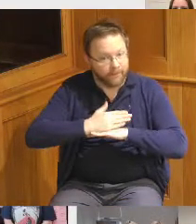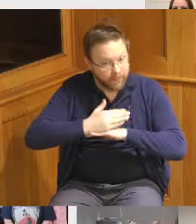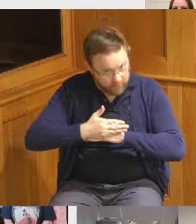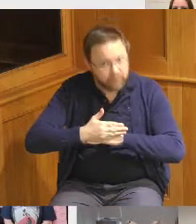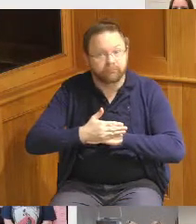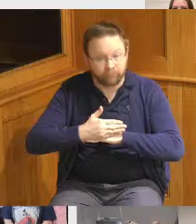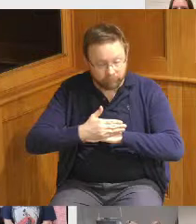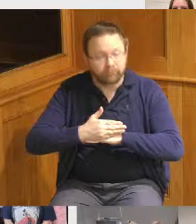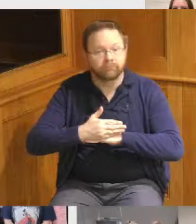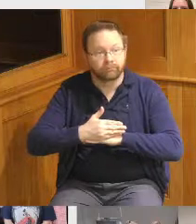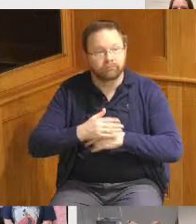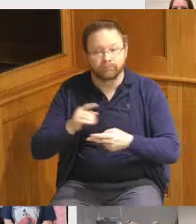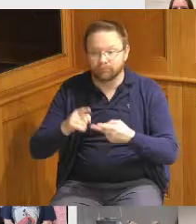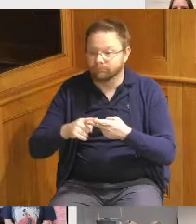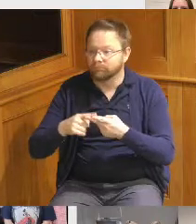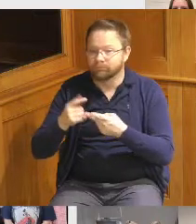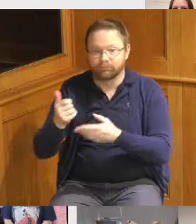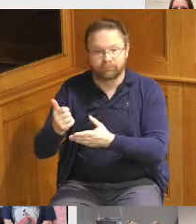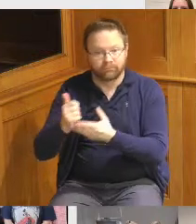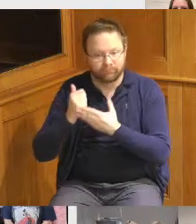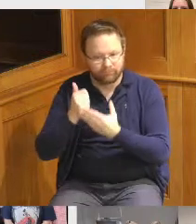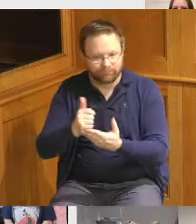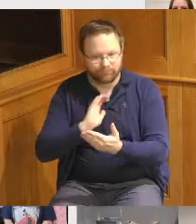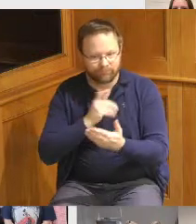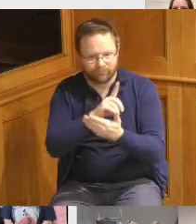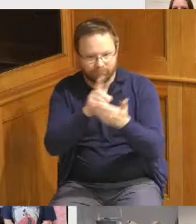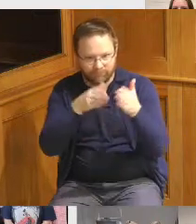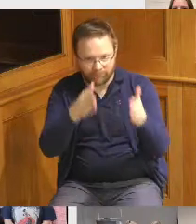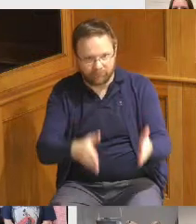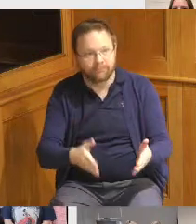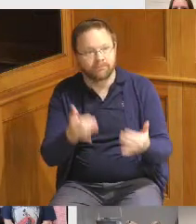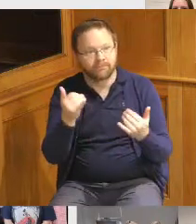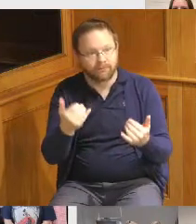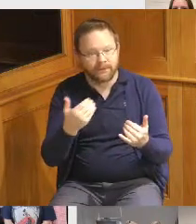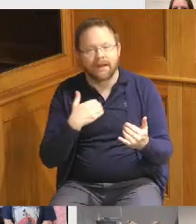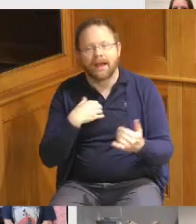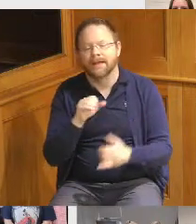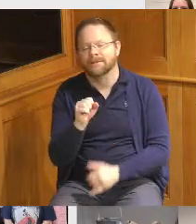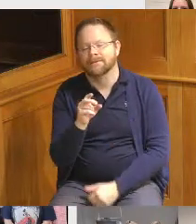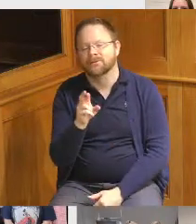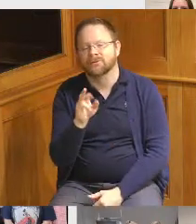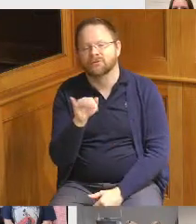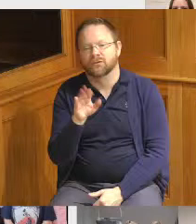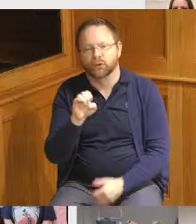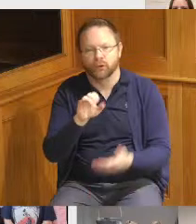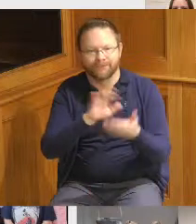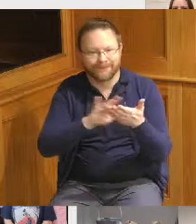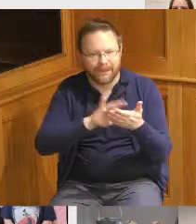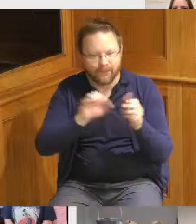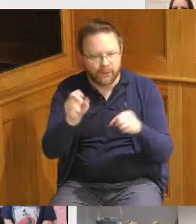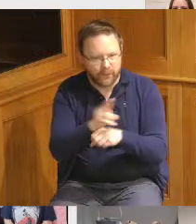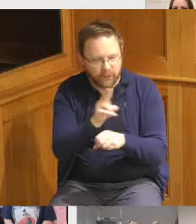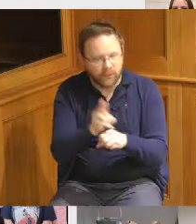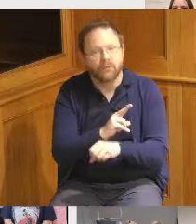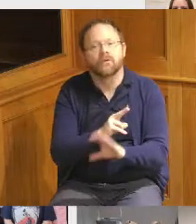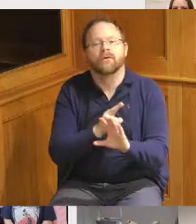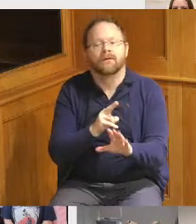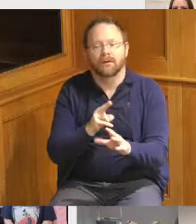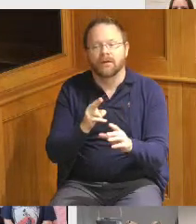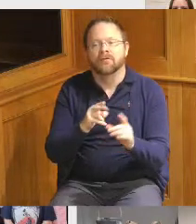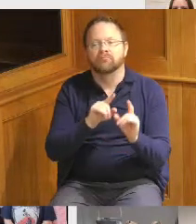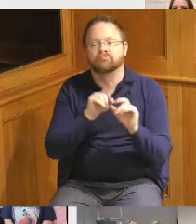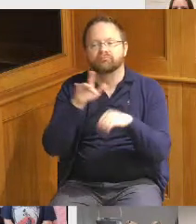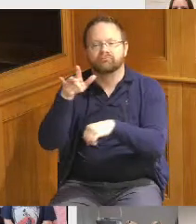They have helped our designer, and he now has surfaces to use. Our designer went to the Art Institute of